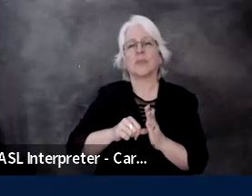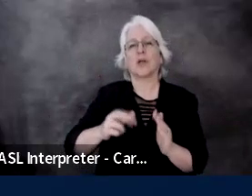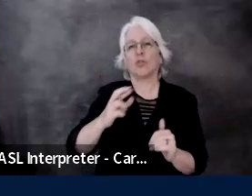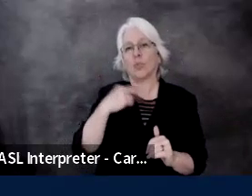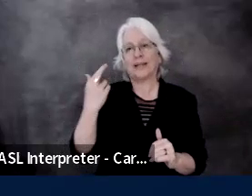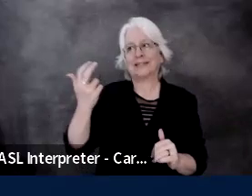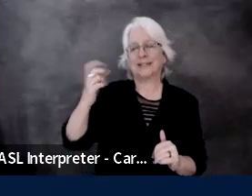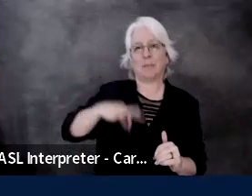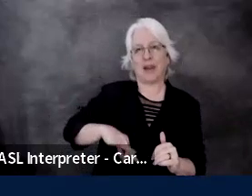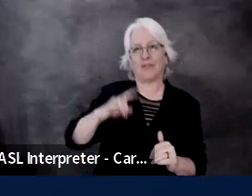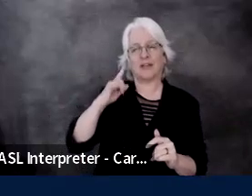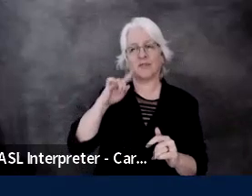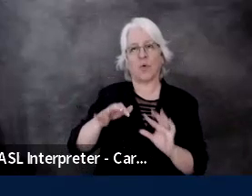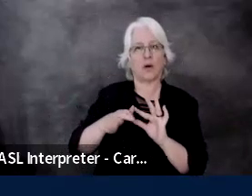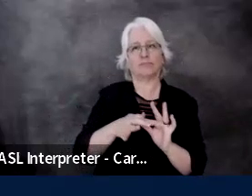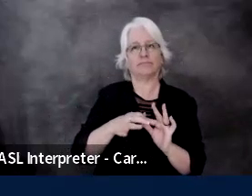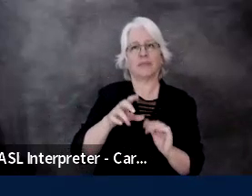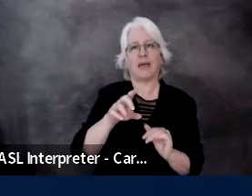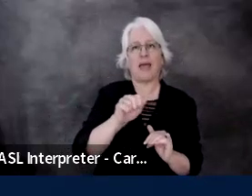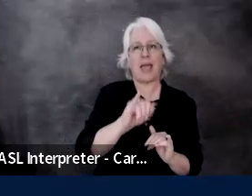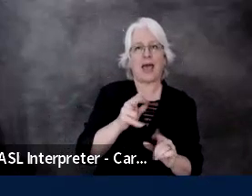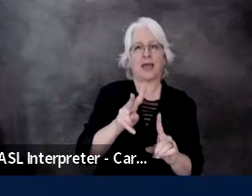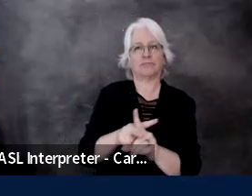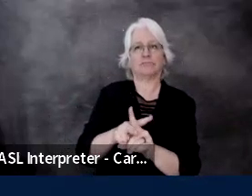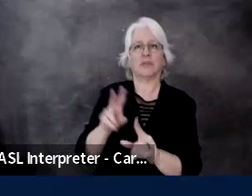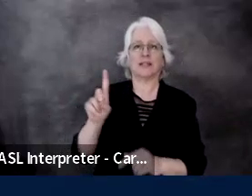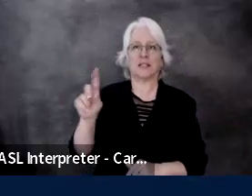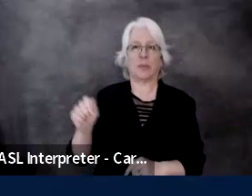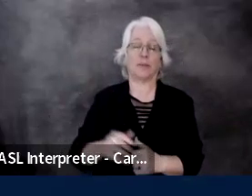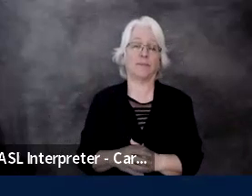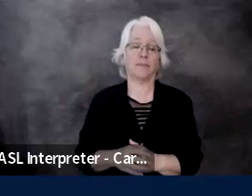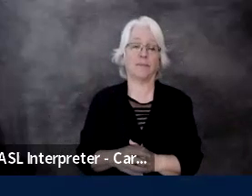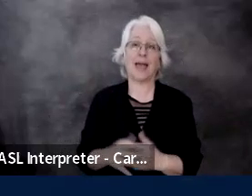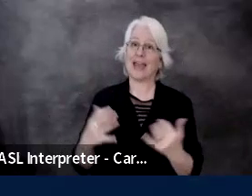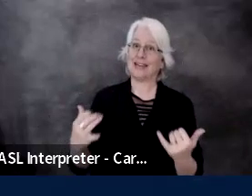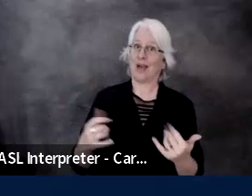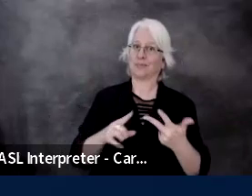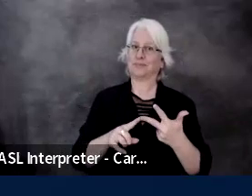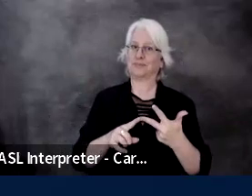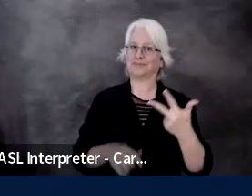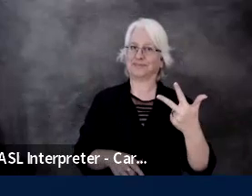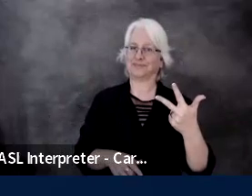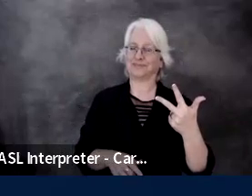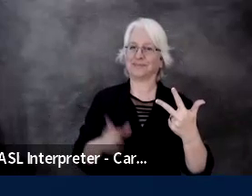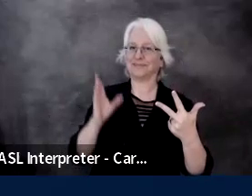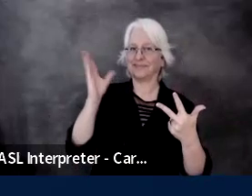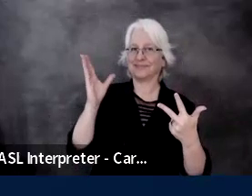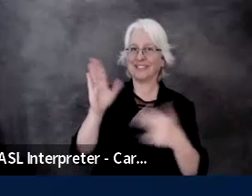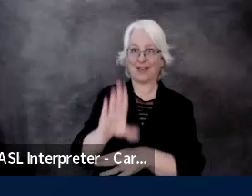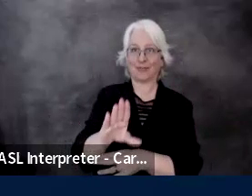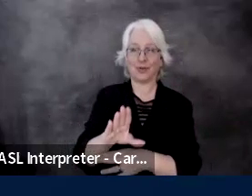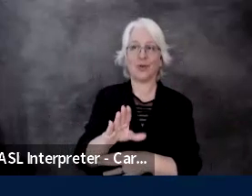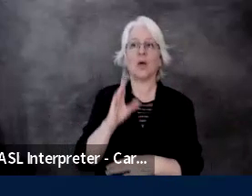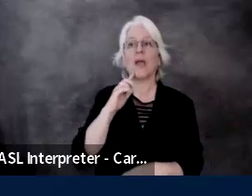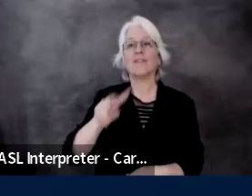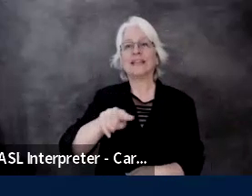with the use of AI in the disability community. And then that brings us to this afternoon, where we are hearing from a second group